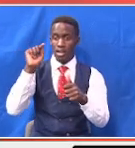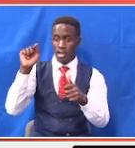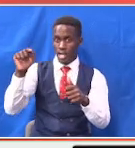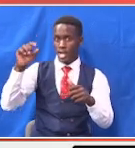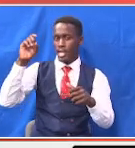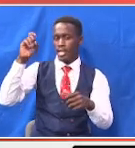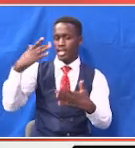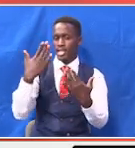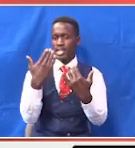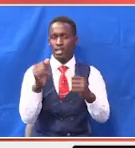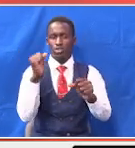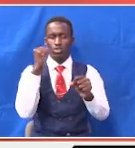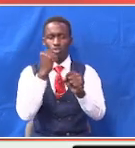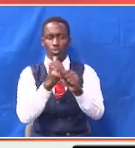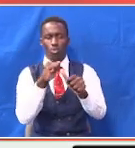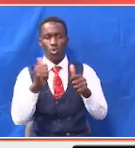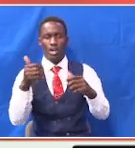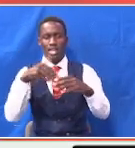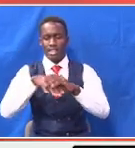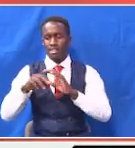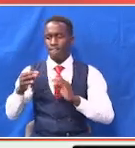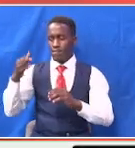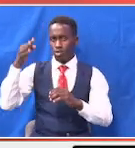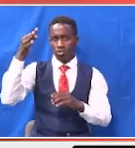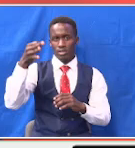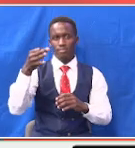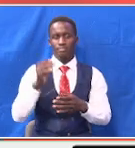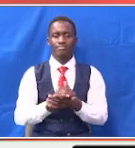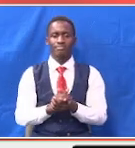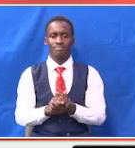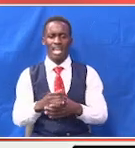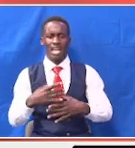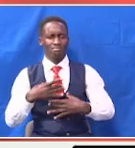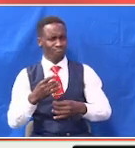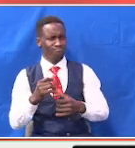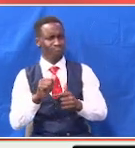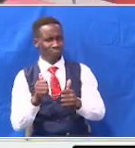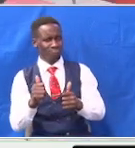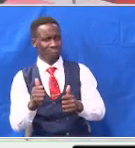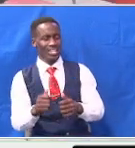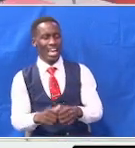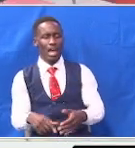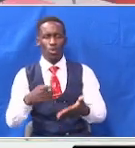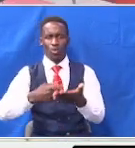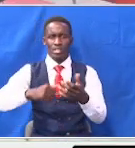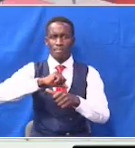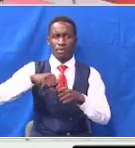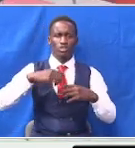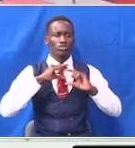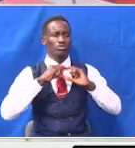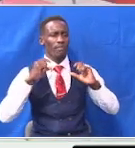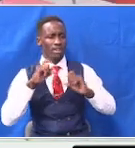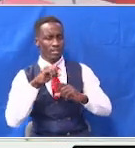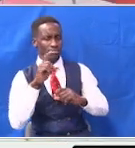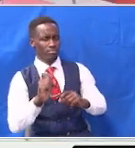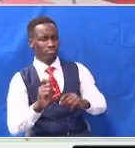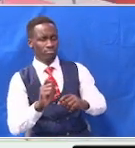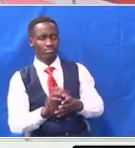affect as we move in the future. Mm-hmm. Interesting, interesting. What about you, Reverend Agola?